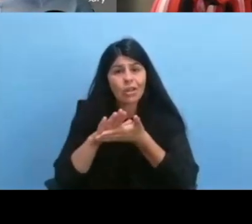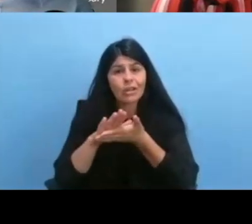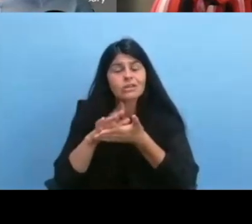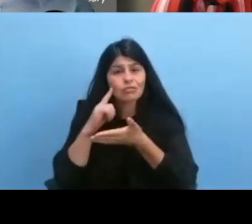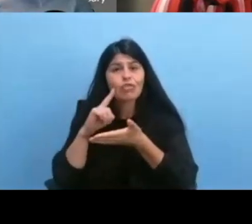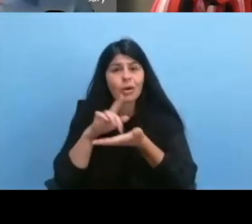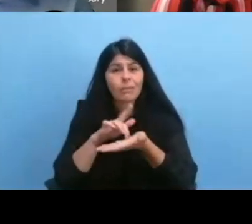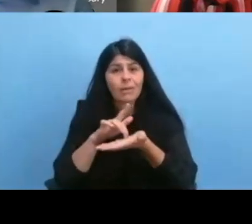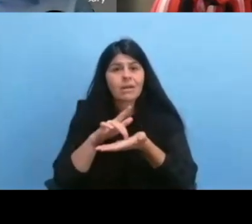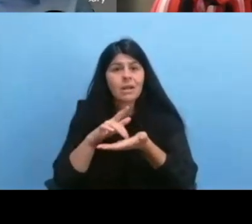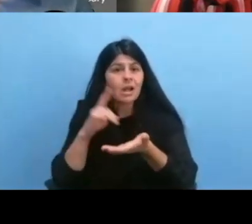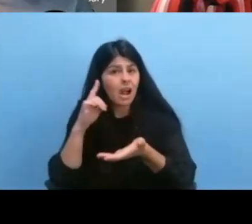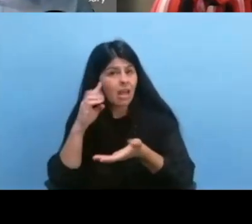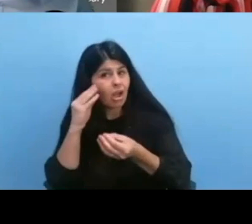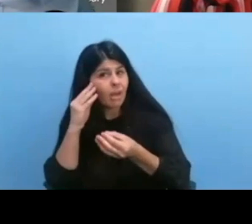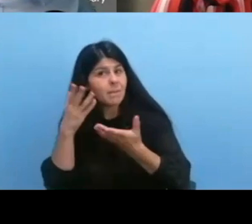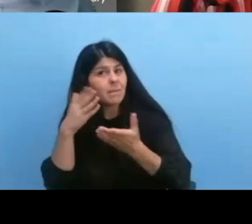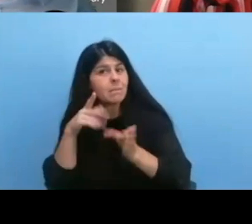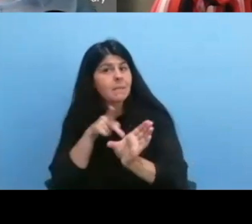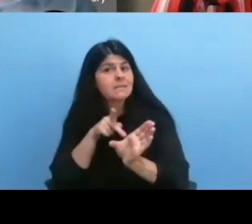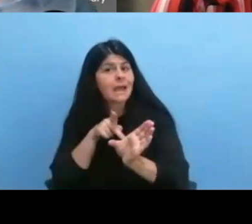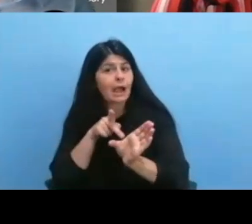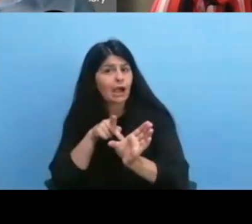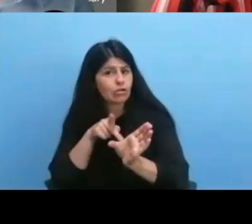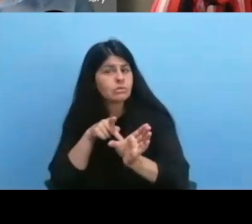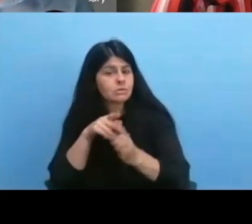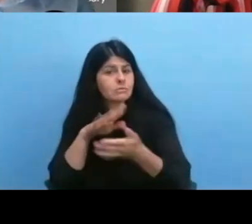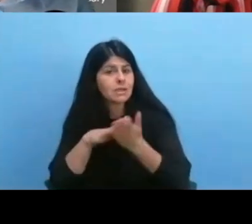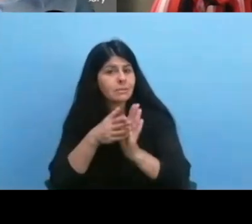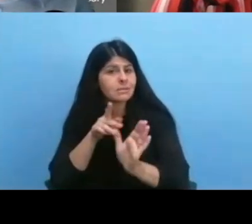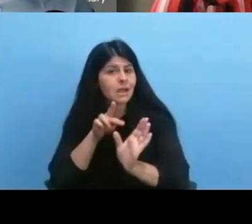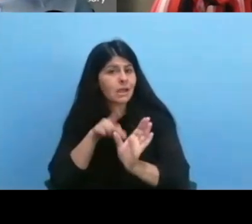medical school to become a psychiatrist. And